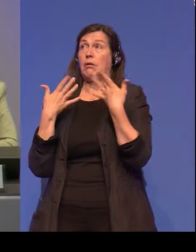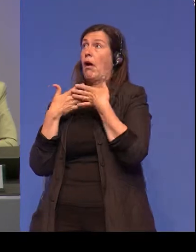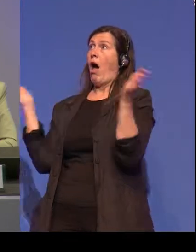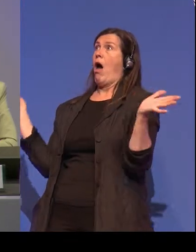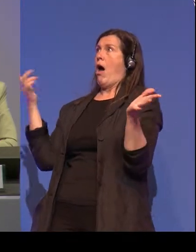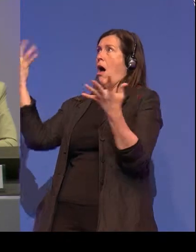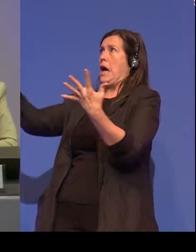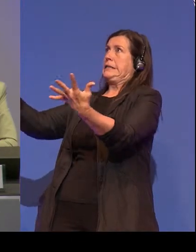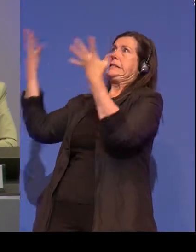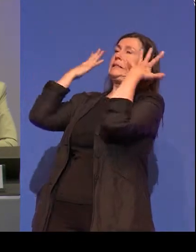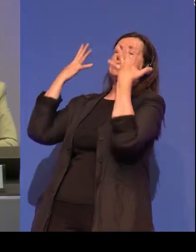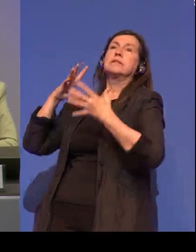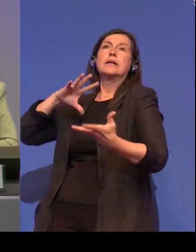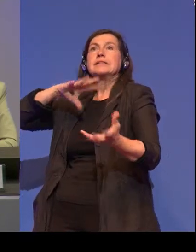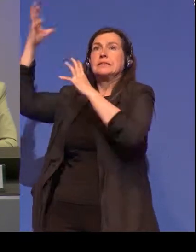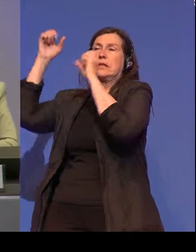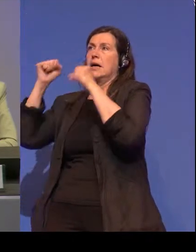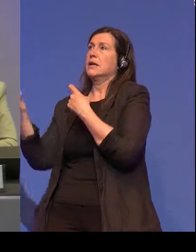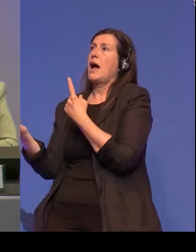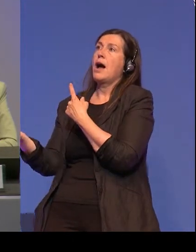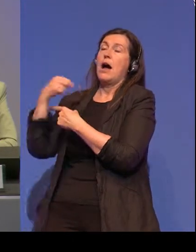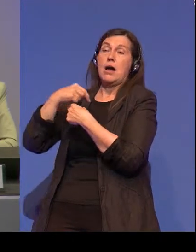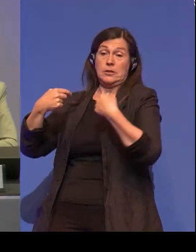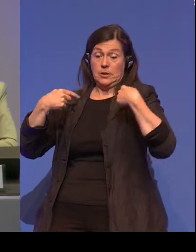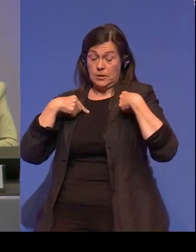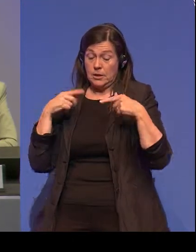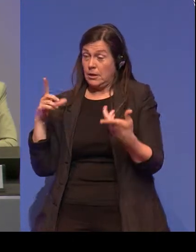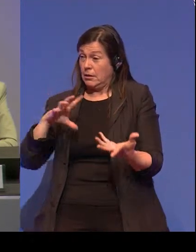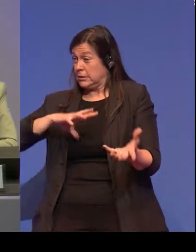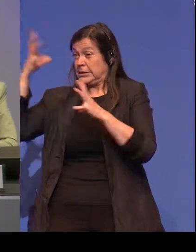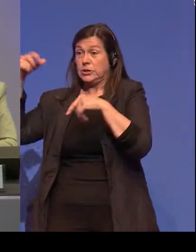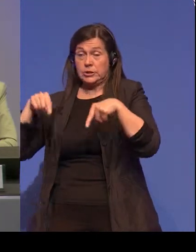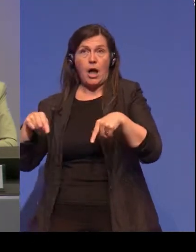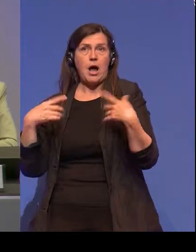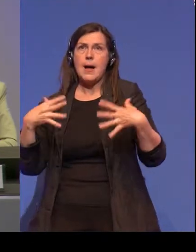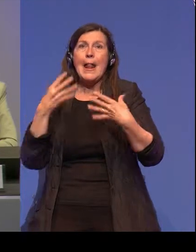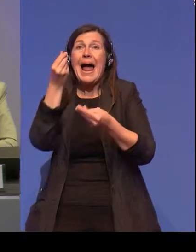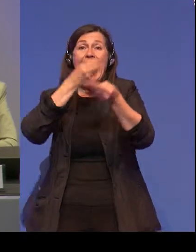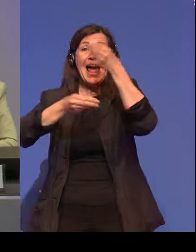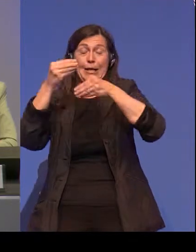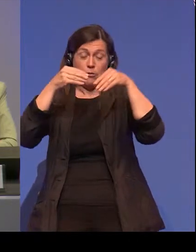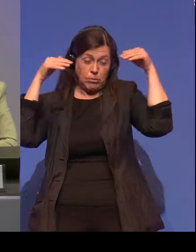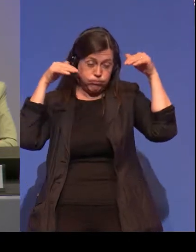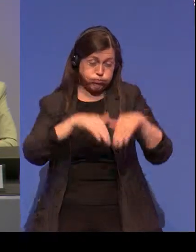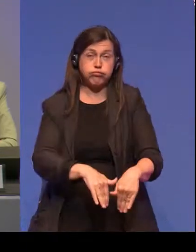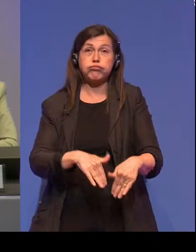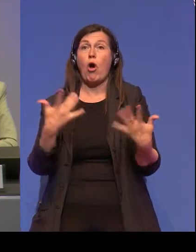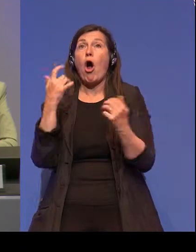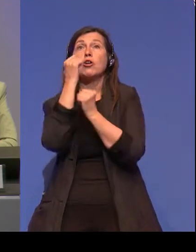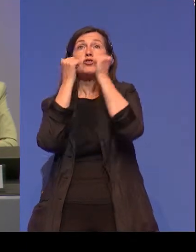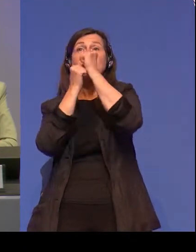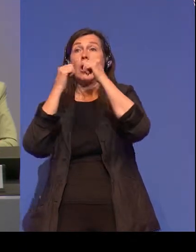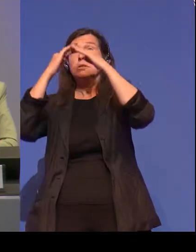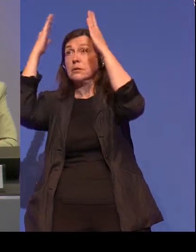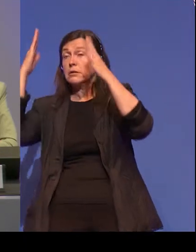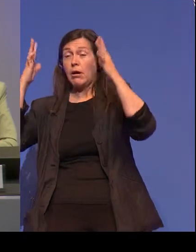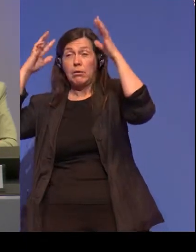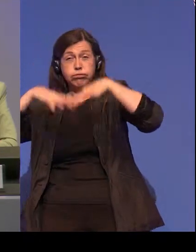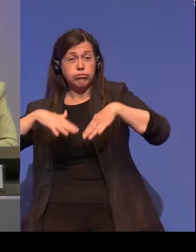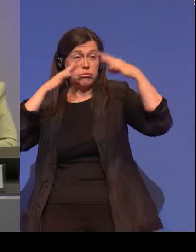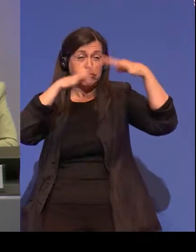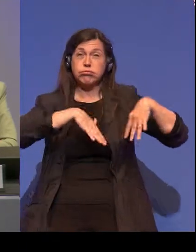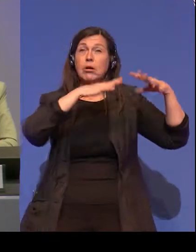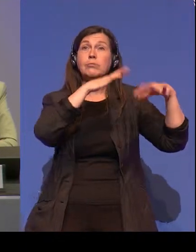the world with an unprecedented challenge. Disasters causing far-reaching economic and structural disruption and have